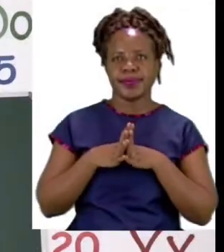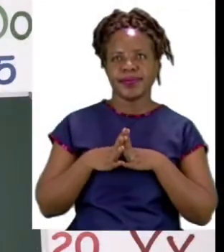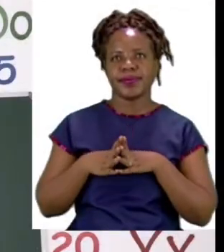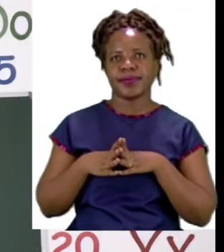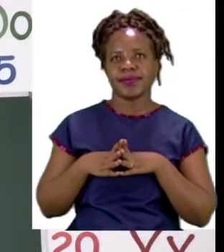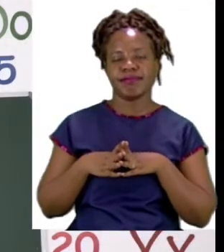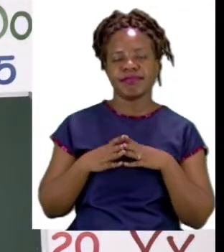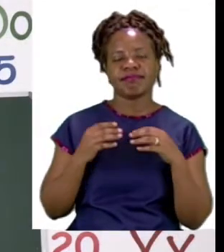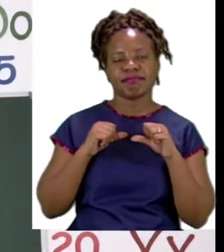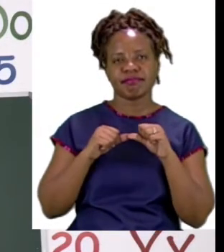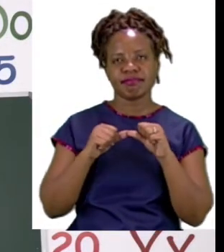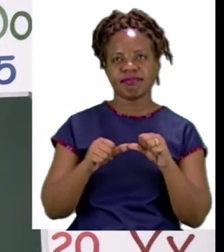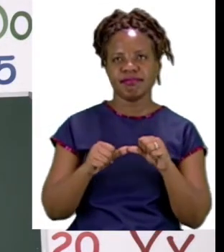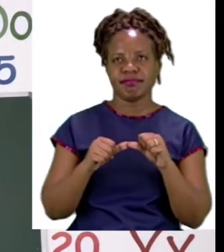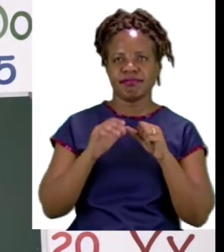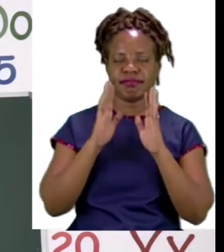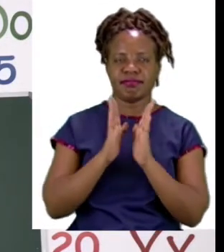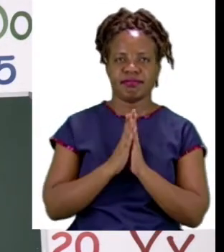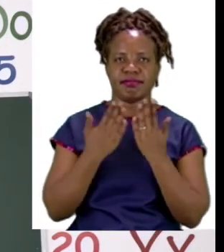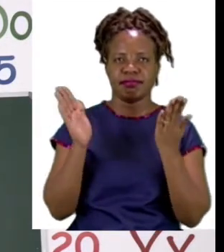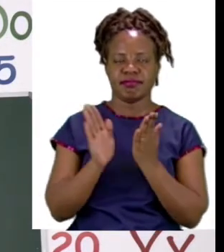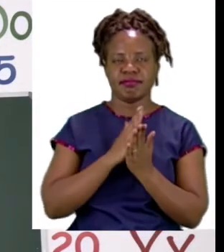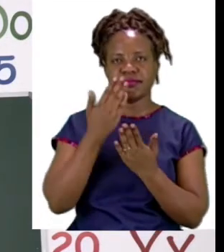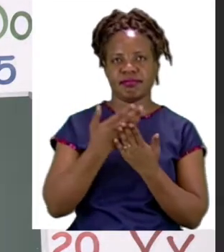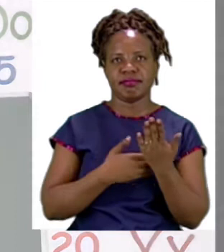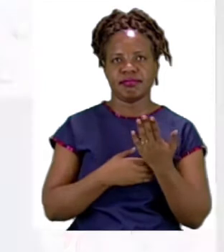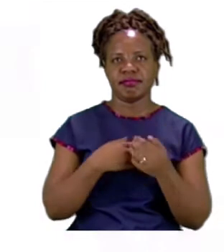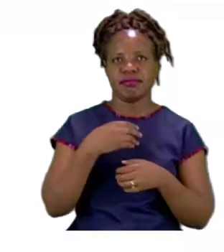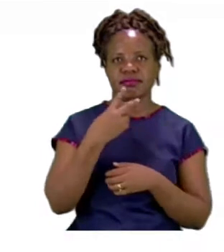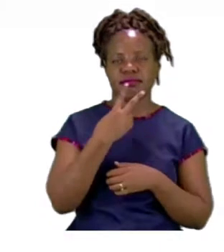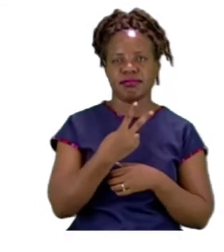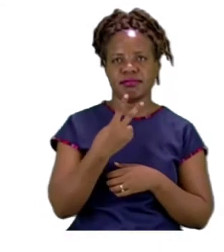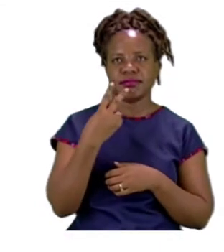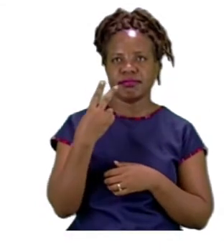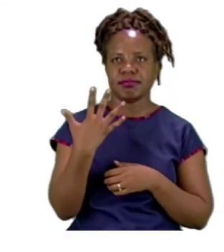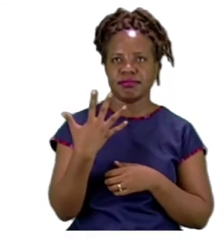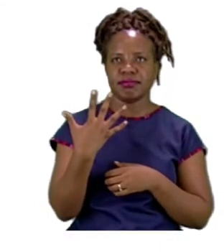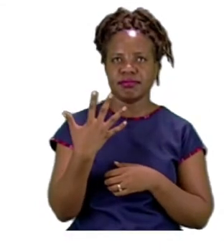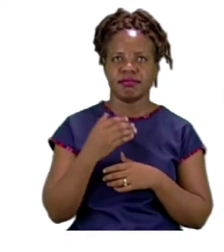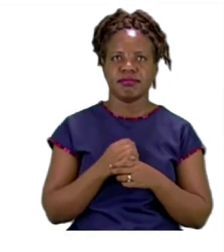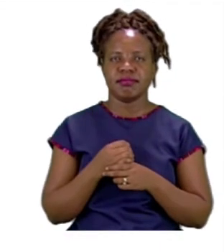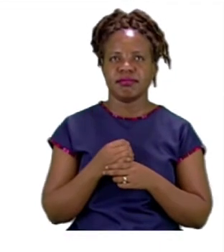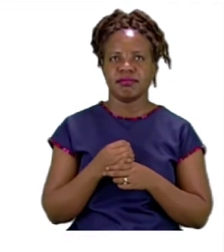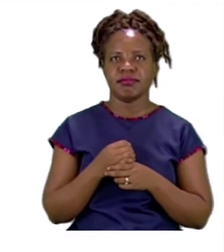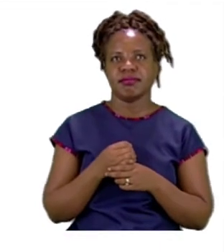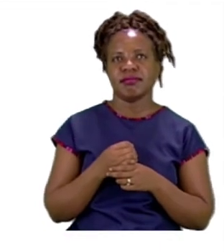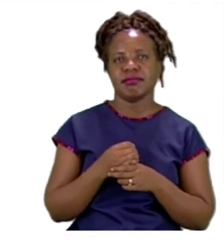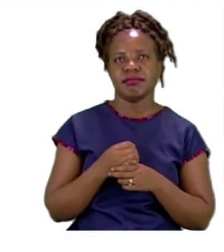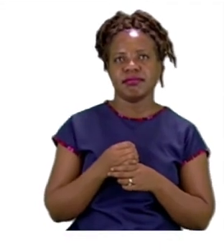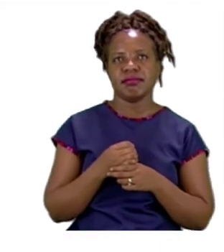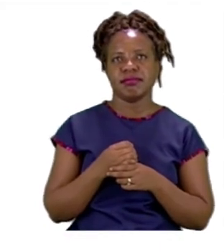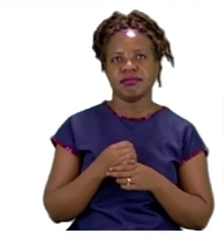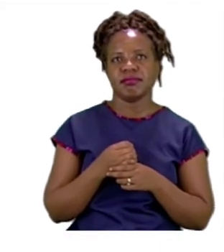For our next exercise, boys and girls, let us turn to page 25. On page 25, we are going to be doing